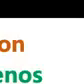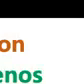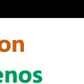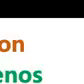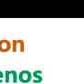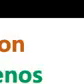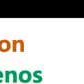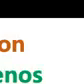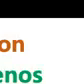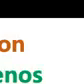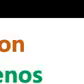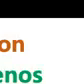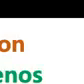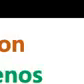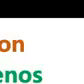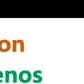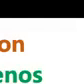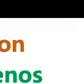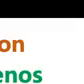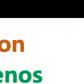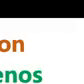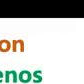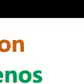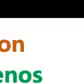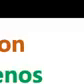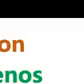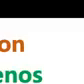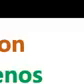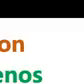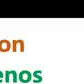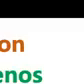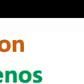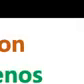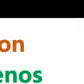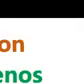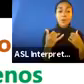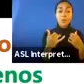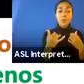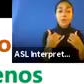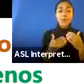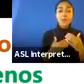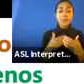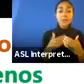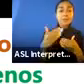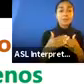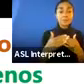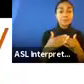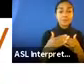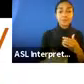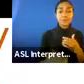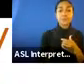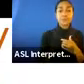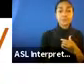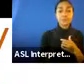Okay. All right, so with that, we're going to move into our last section here, and then we'll jump into